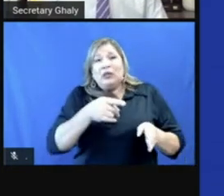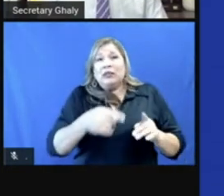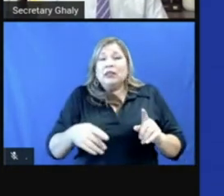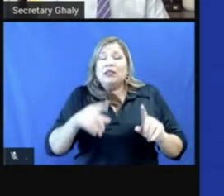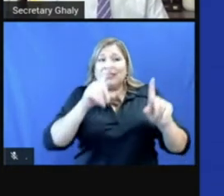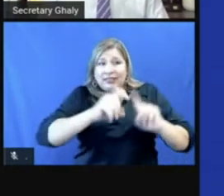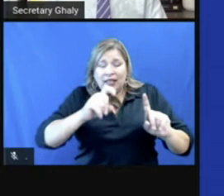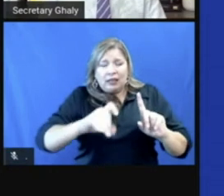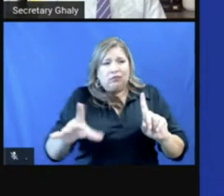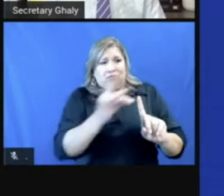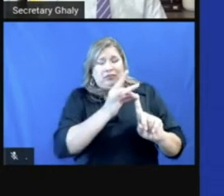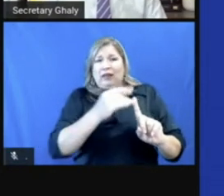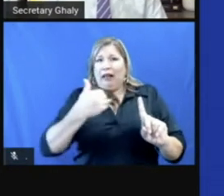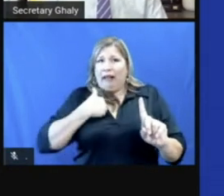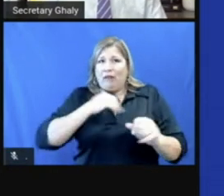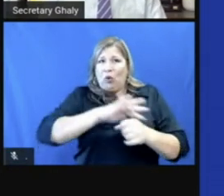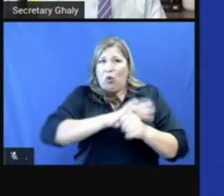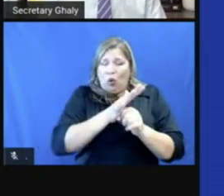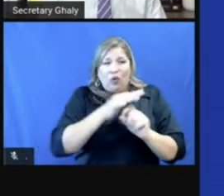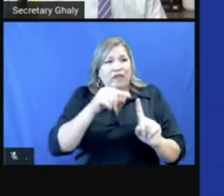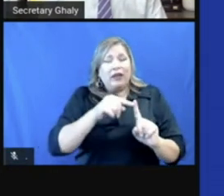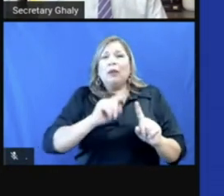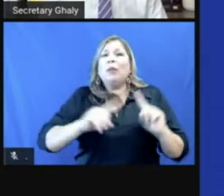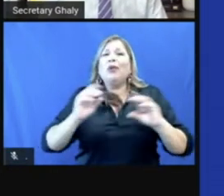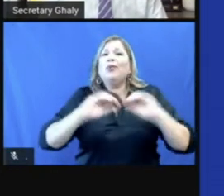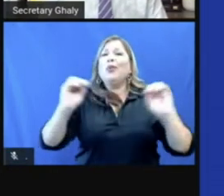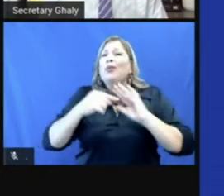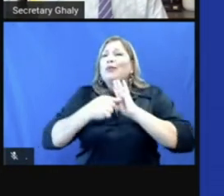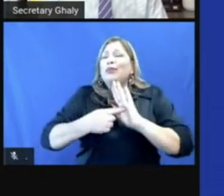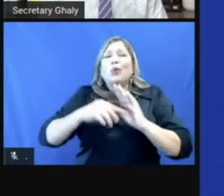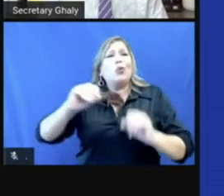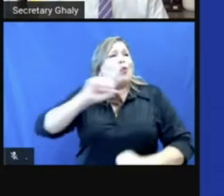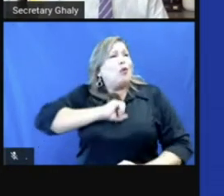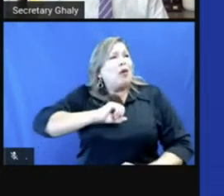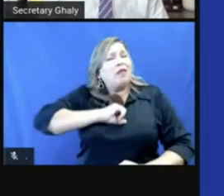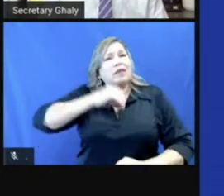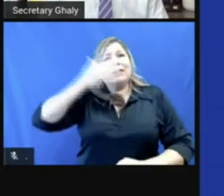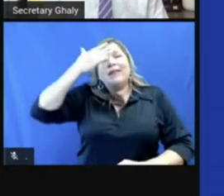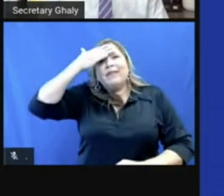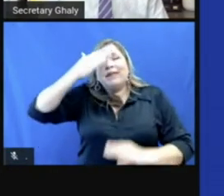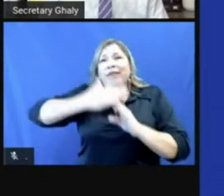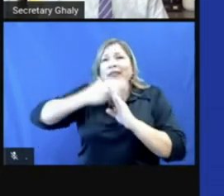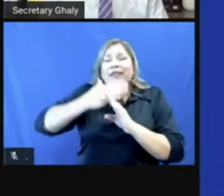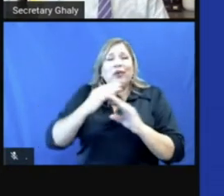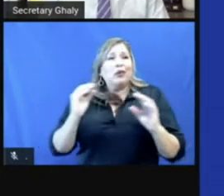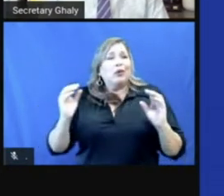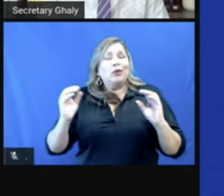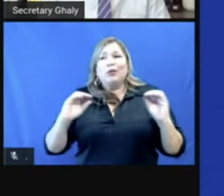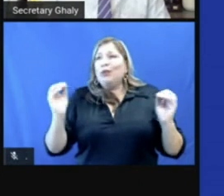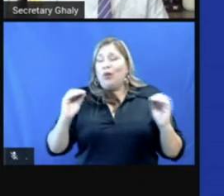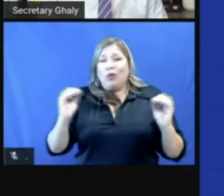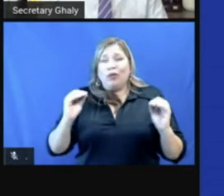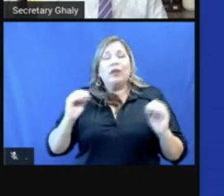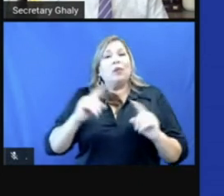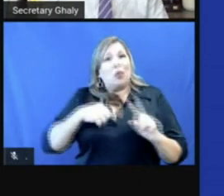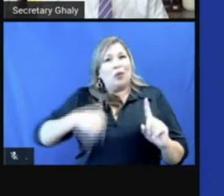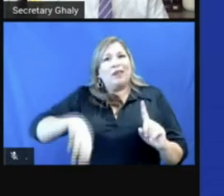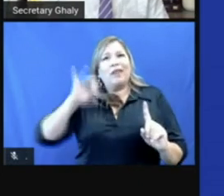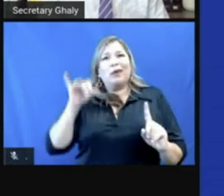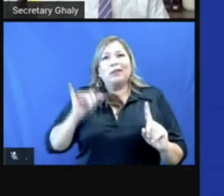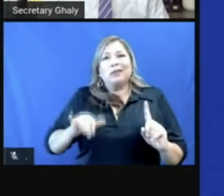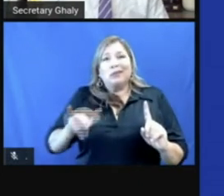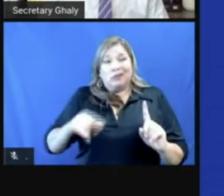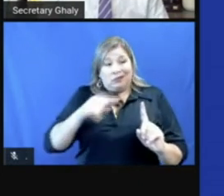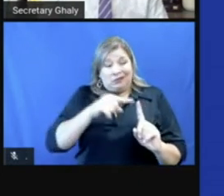spread. You've heard about people who are pre-symptomatic spreading the virus. This is a very important feature. Unusual feature